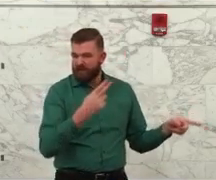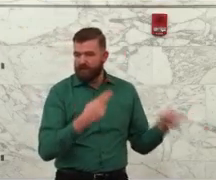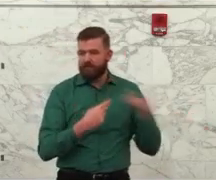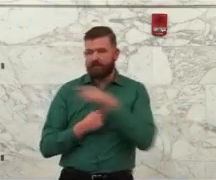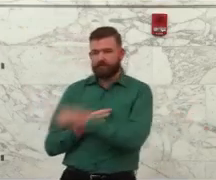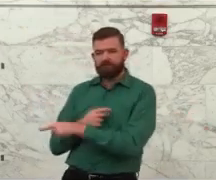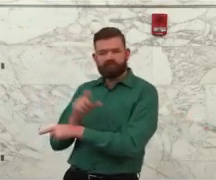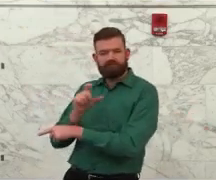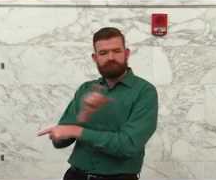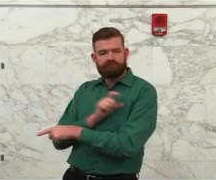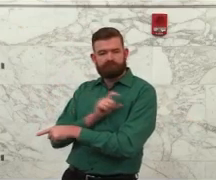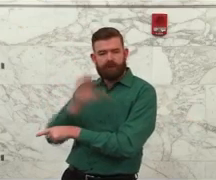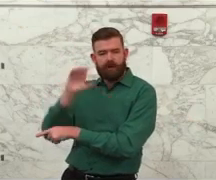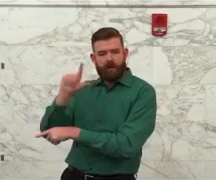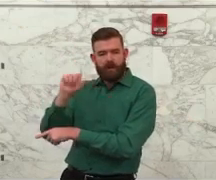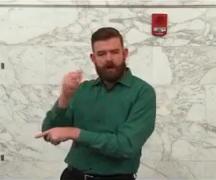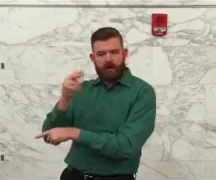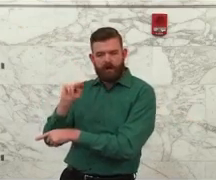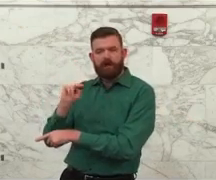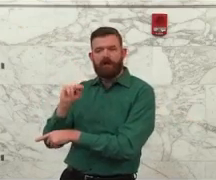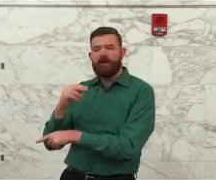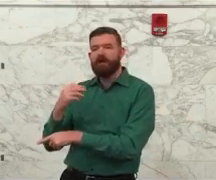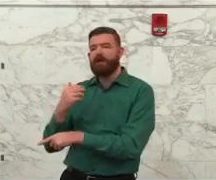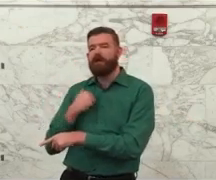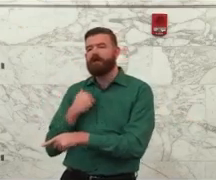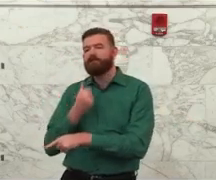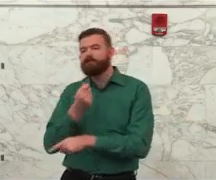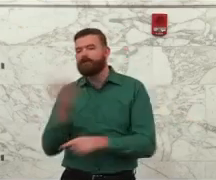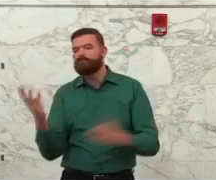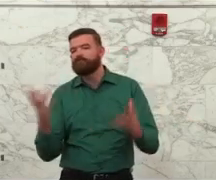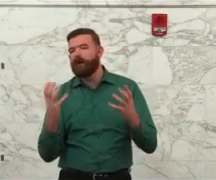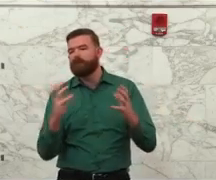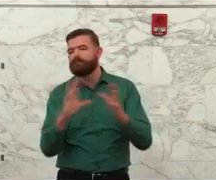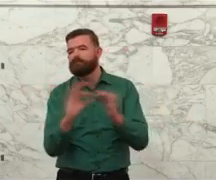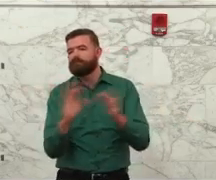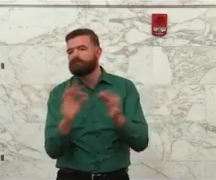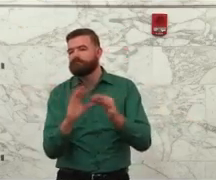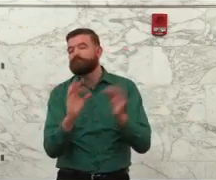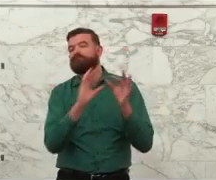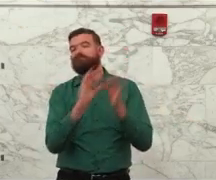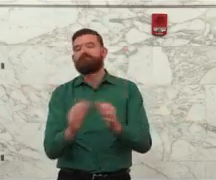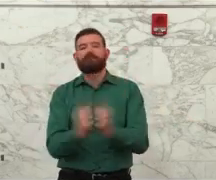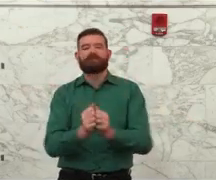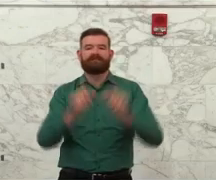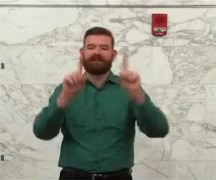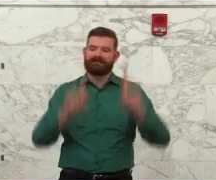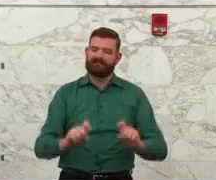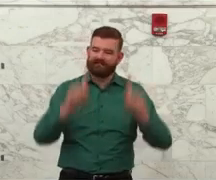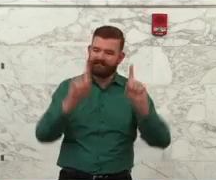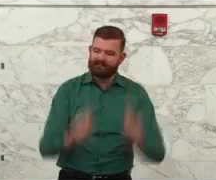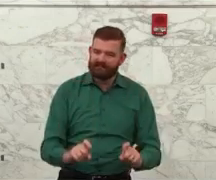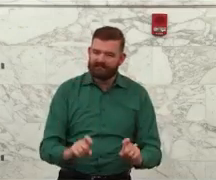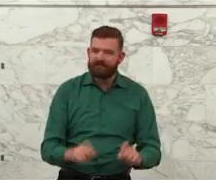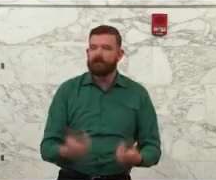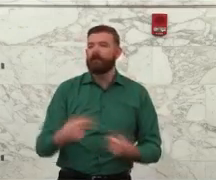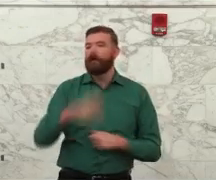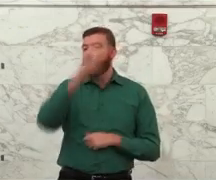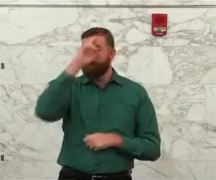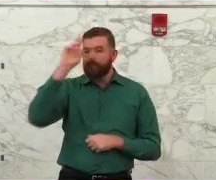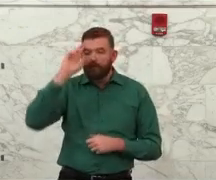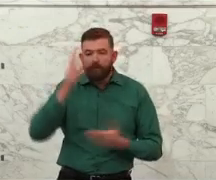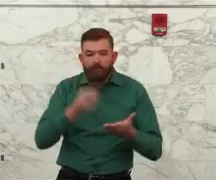comments about, among other things, testing and hospital bed capacity, in particular,